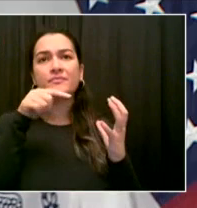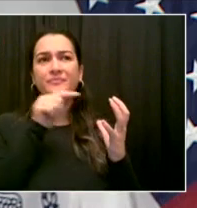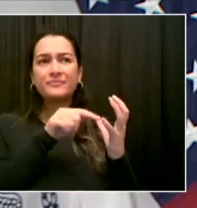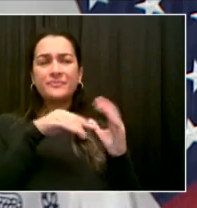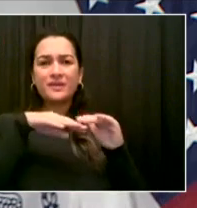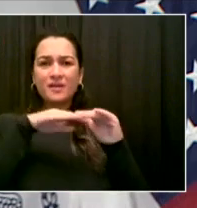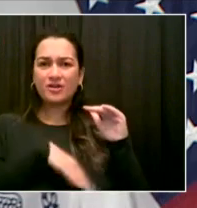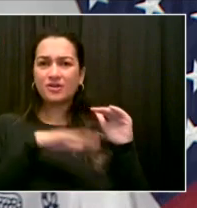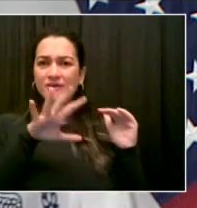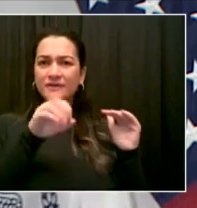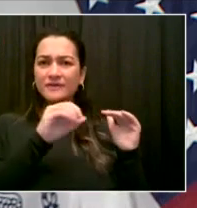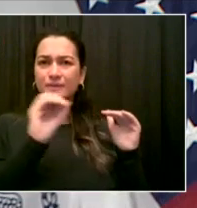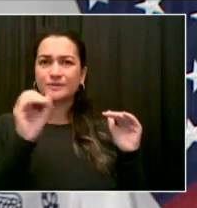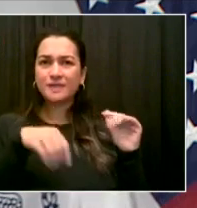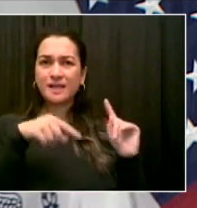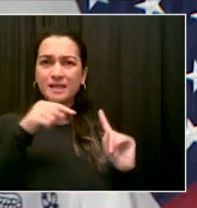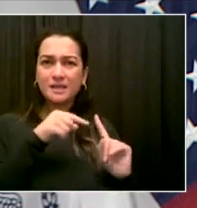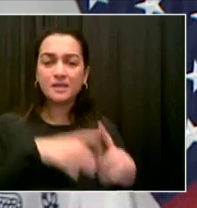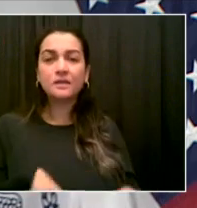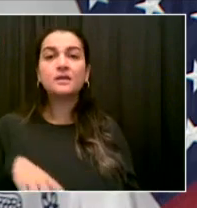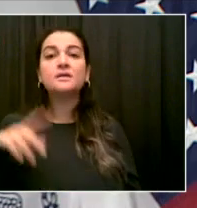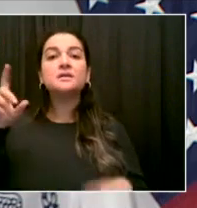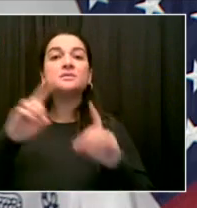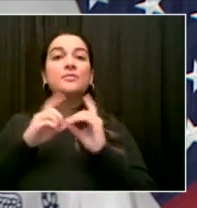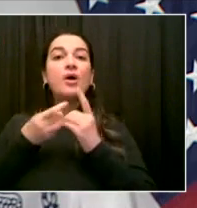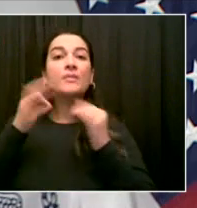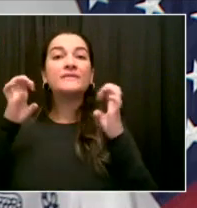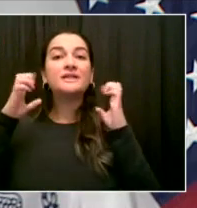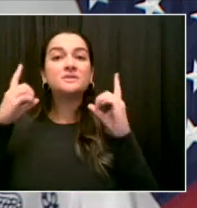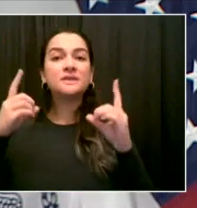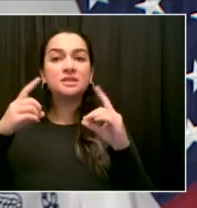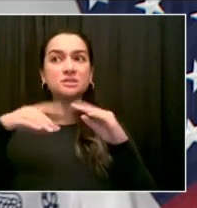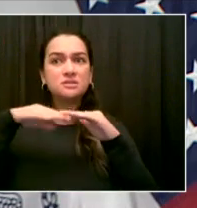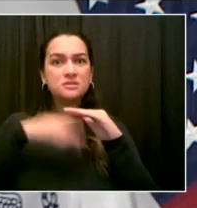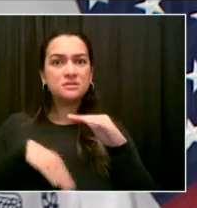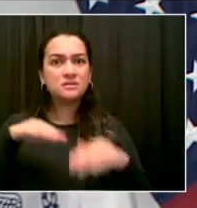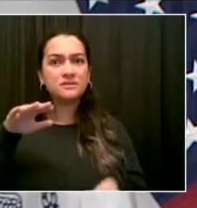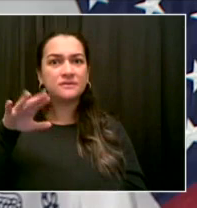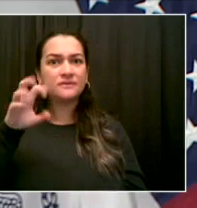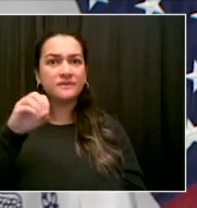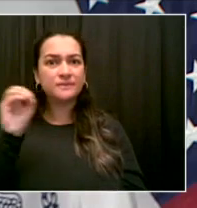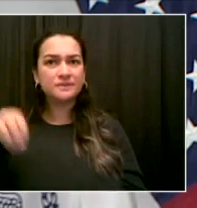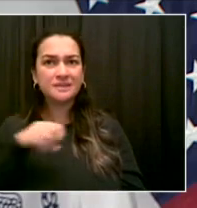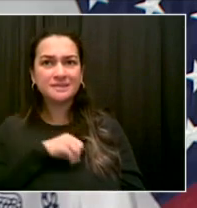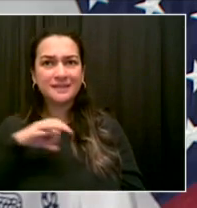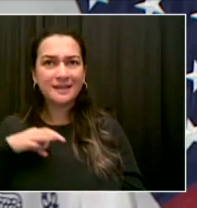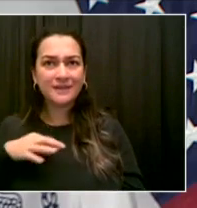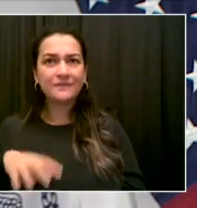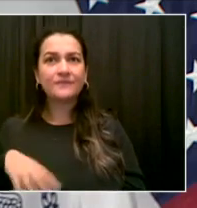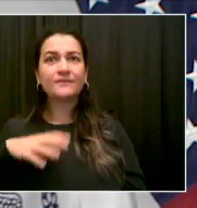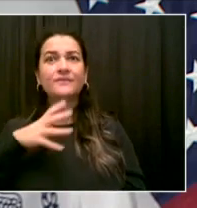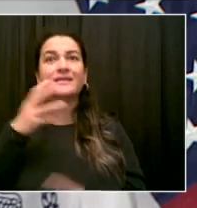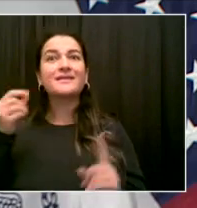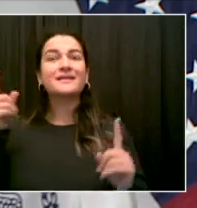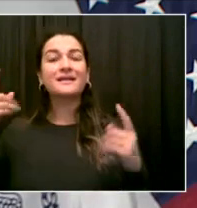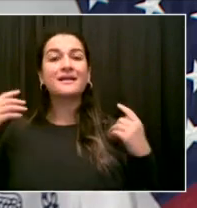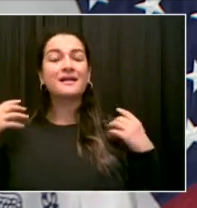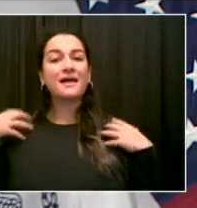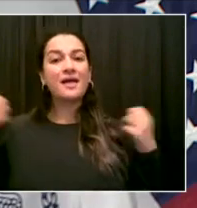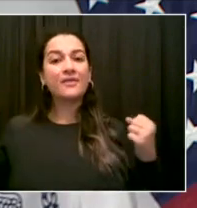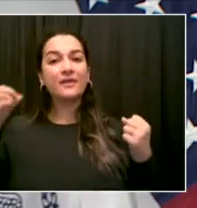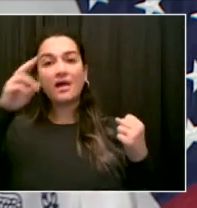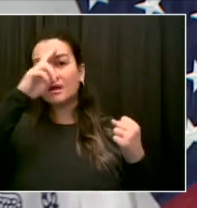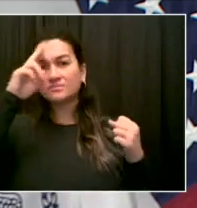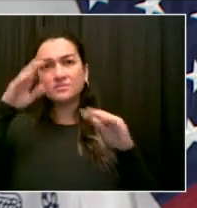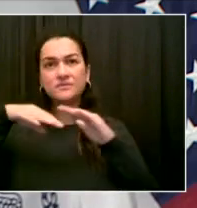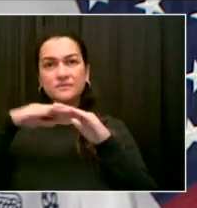As is New York City Health and Hospitals. So can you explain what's going on here in terms of, it doesn't